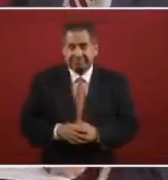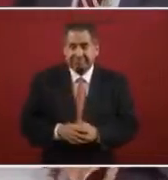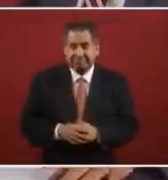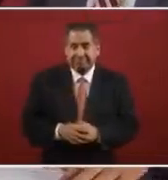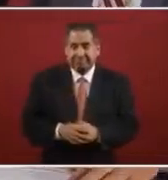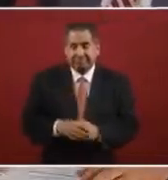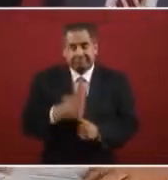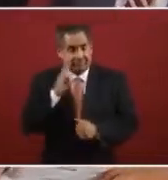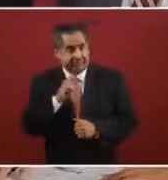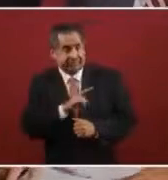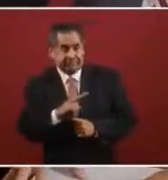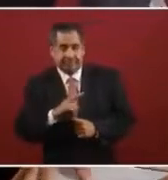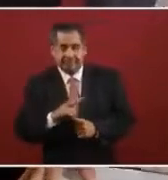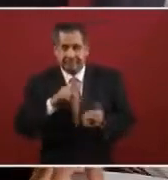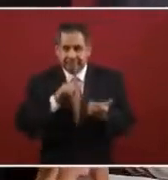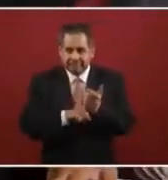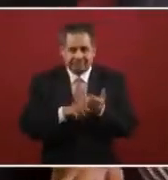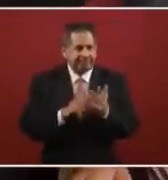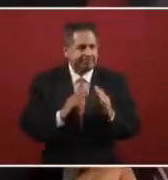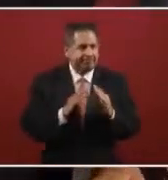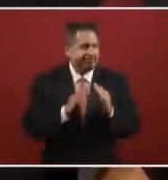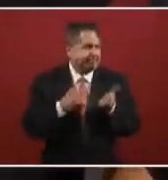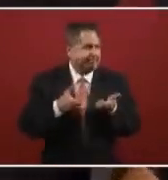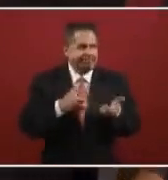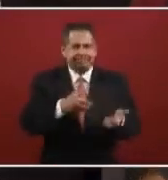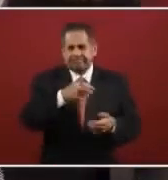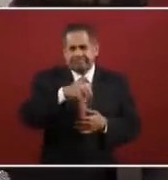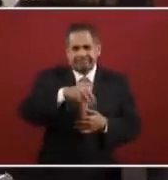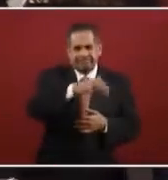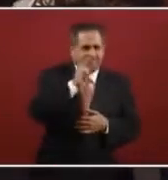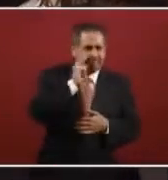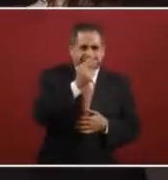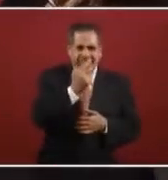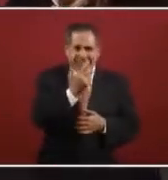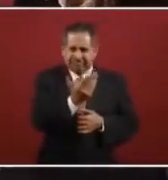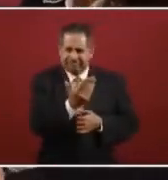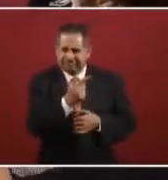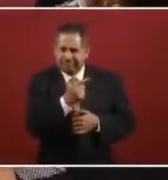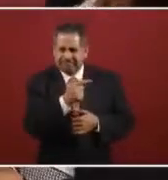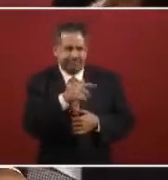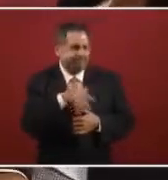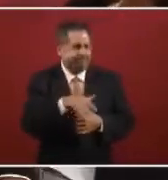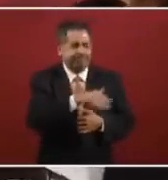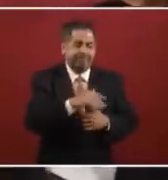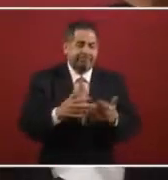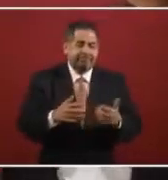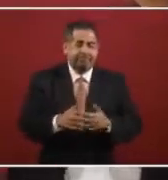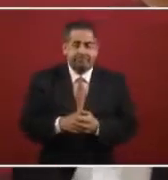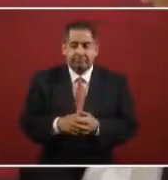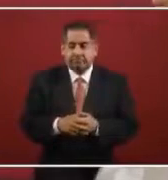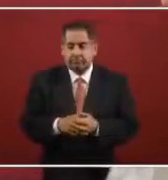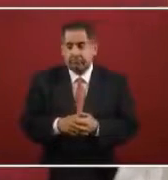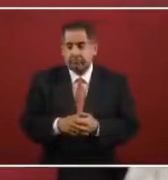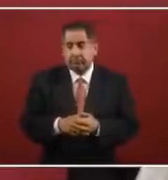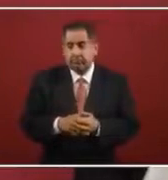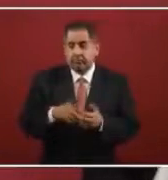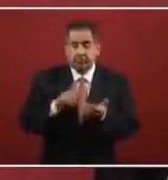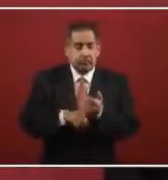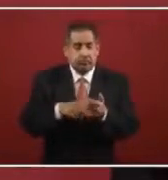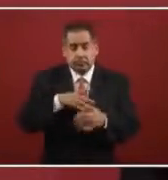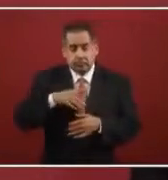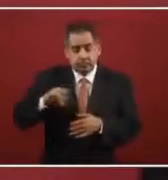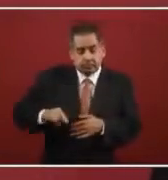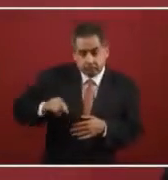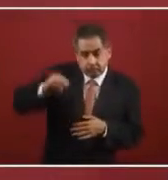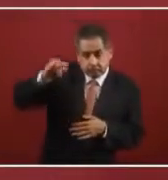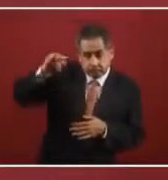Ahí pueden ver Quite los fifi. interiores, pueden ver el frente. Which means También highfalutin. tiene cierto equipo porque tiene un elevador.